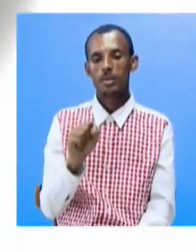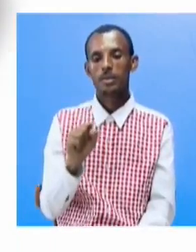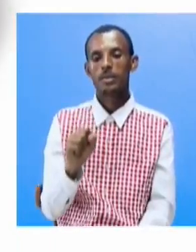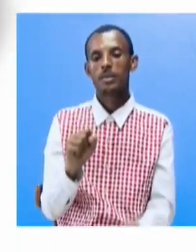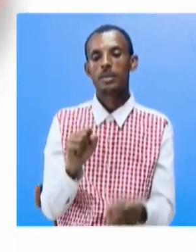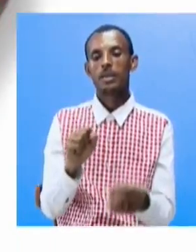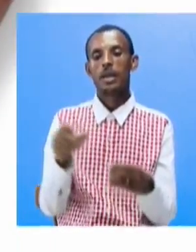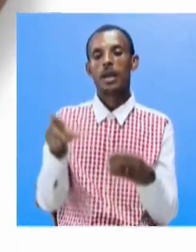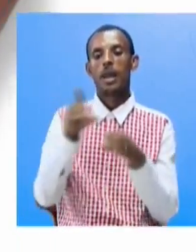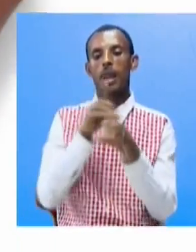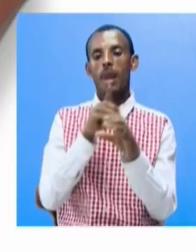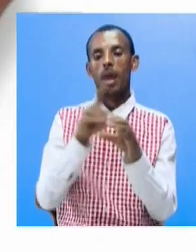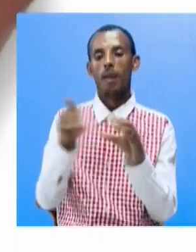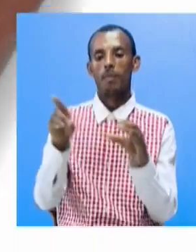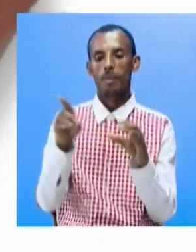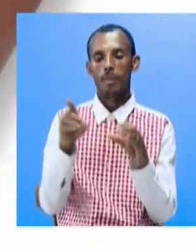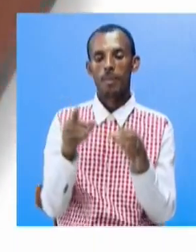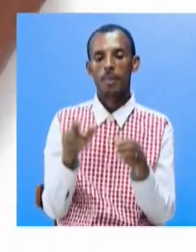diameter